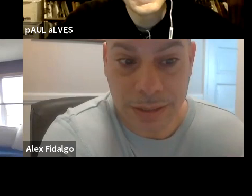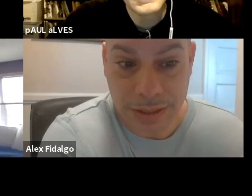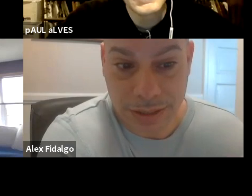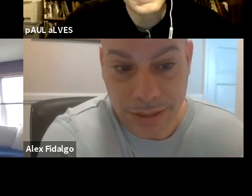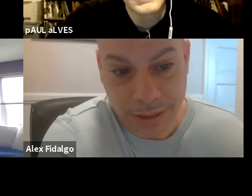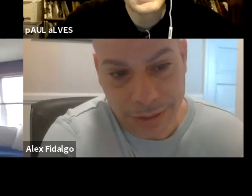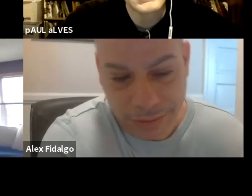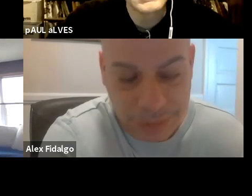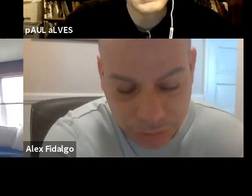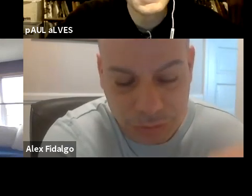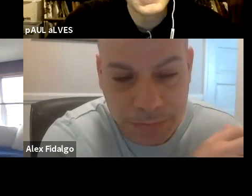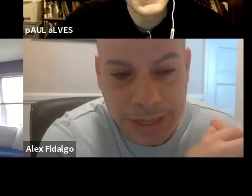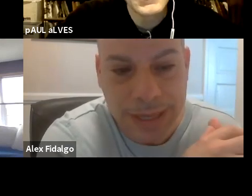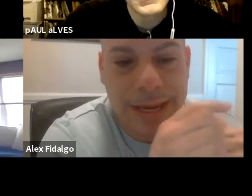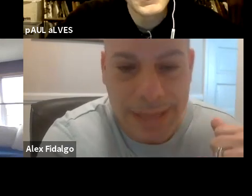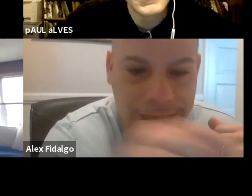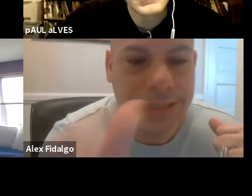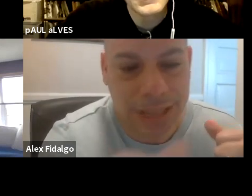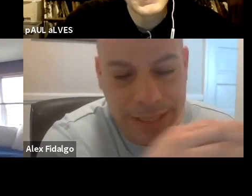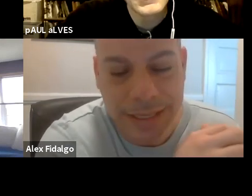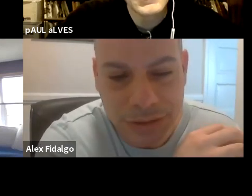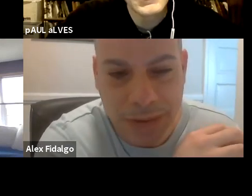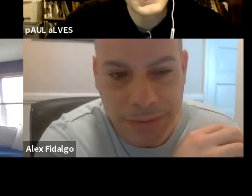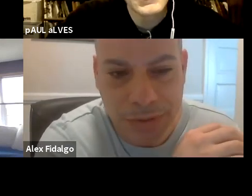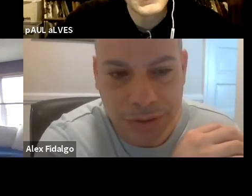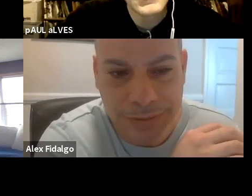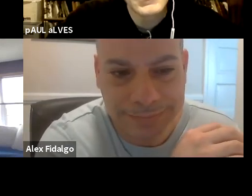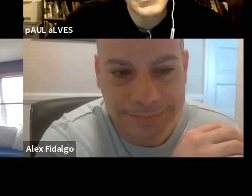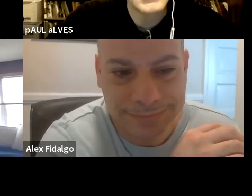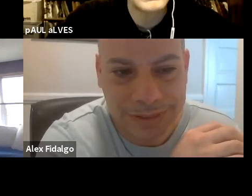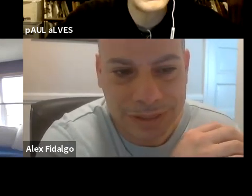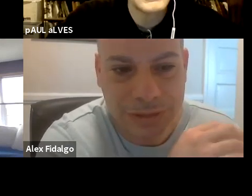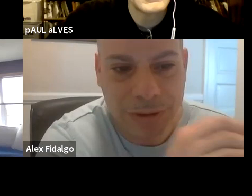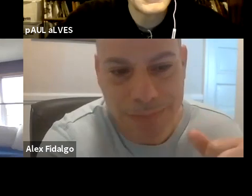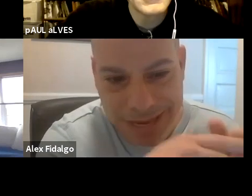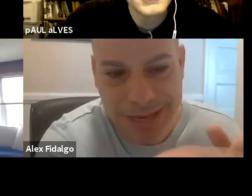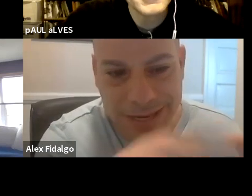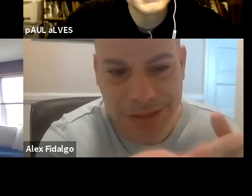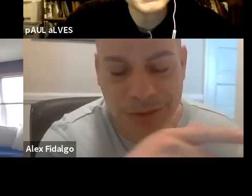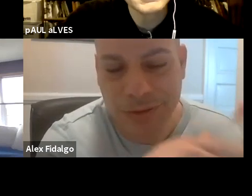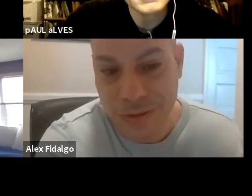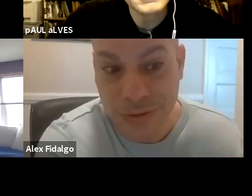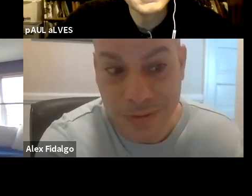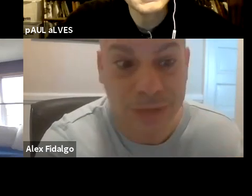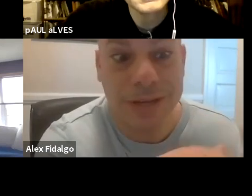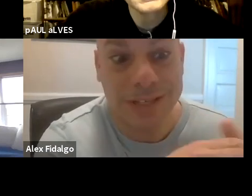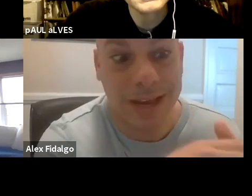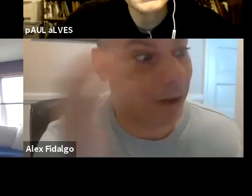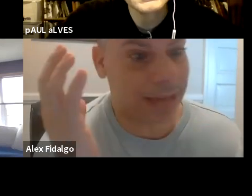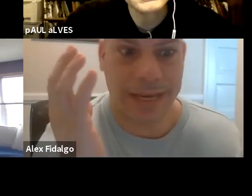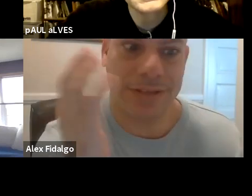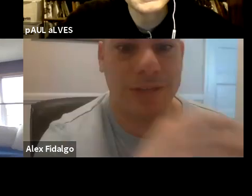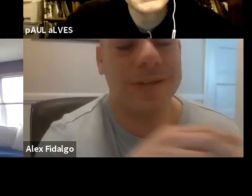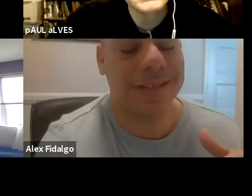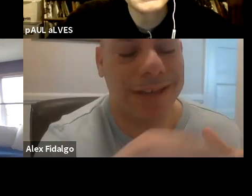the group, and then I signed into my computer. So at the beginning, that's why you say, oh,